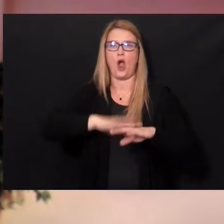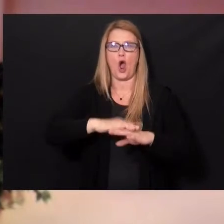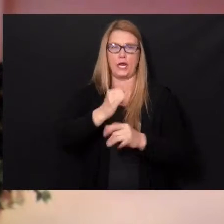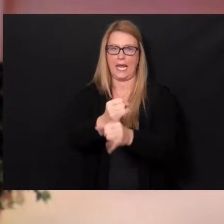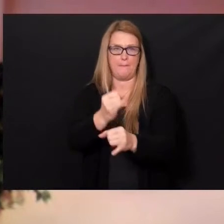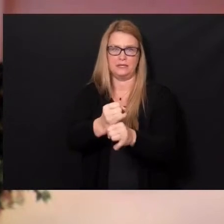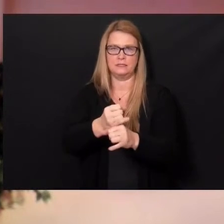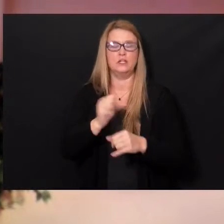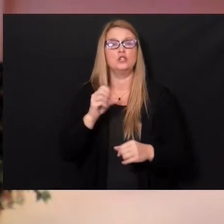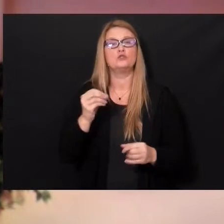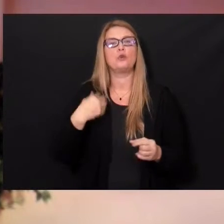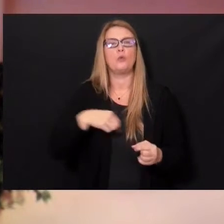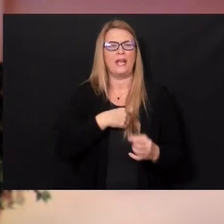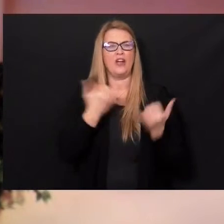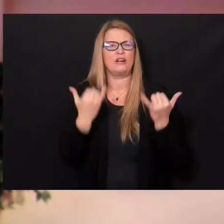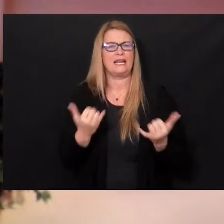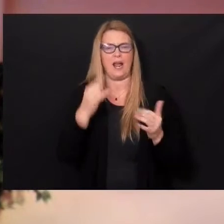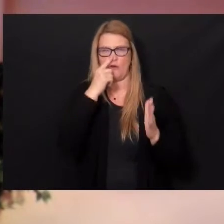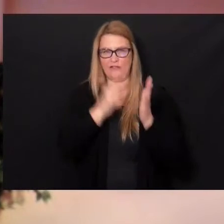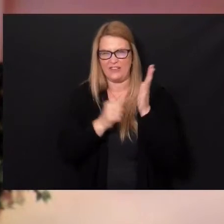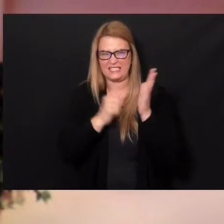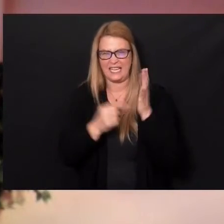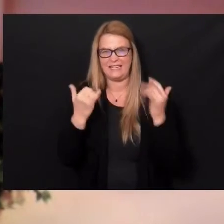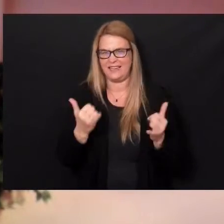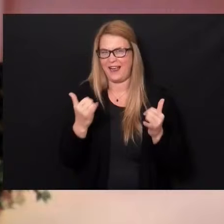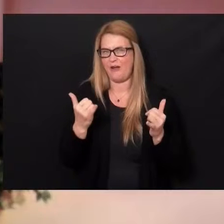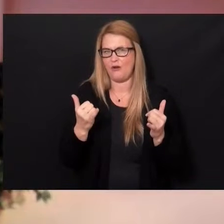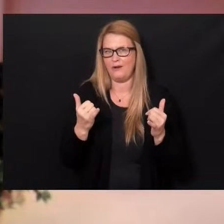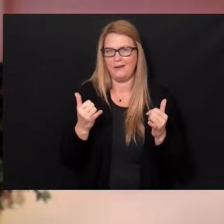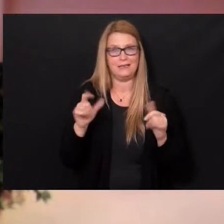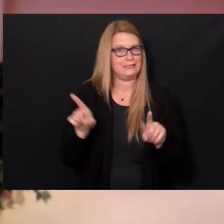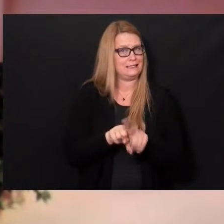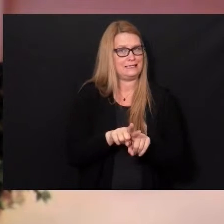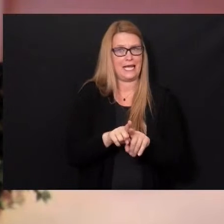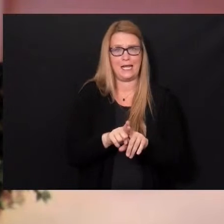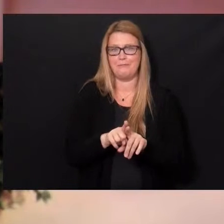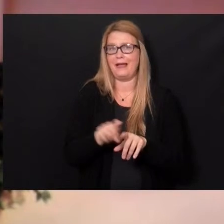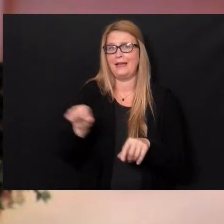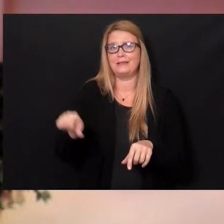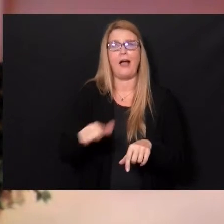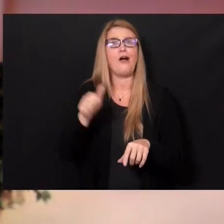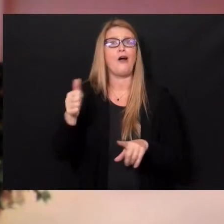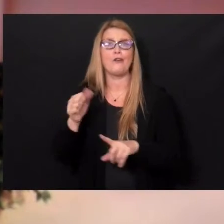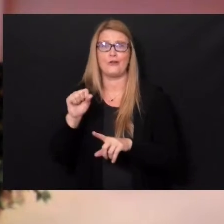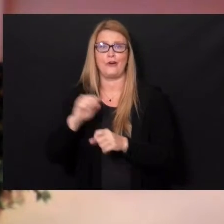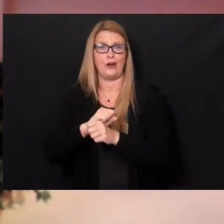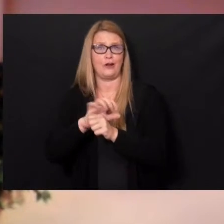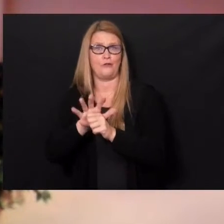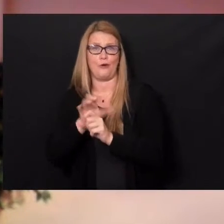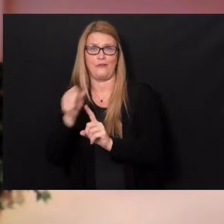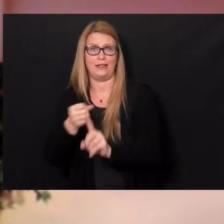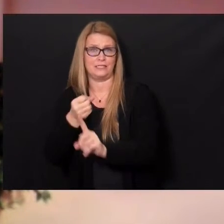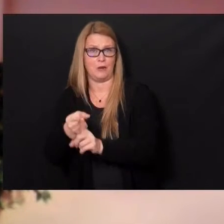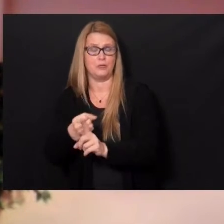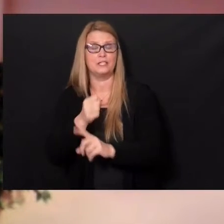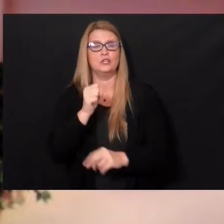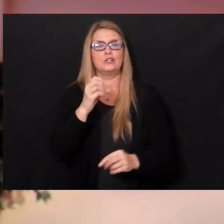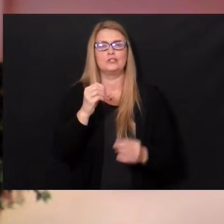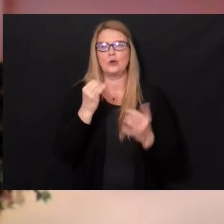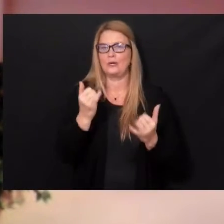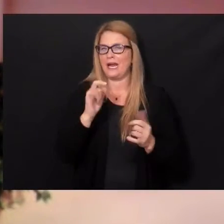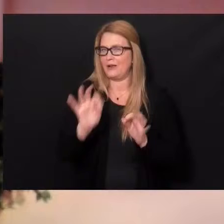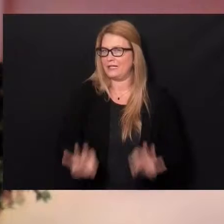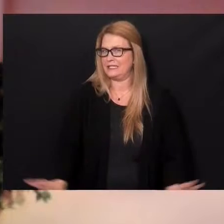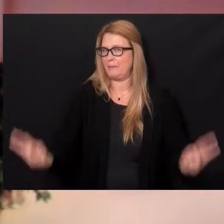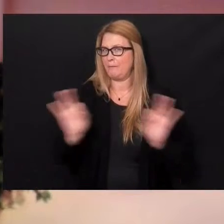we're investigating this as we would investigate any other outbreak. And as you know, as is particularly